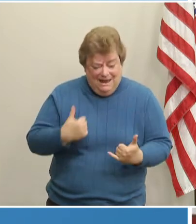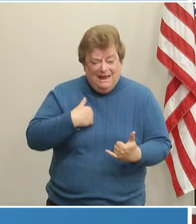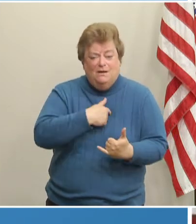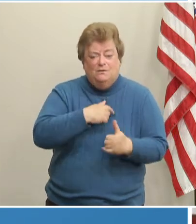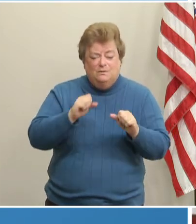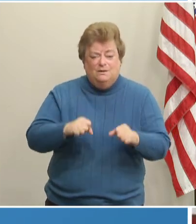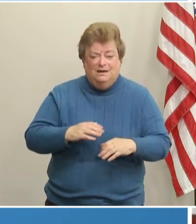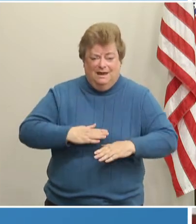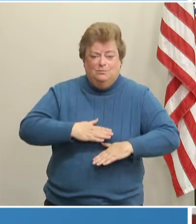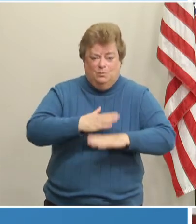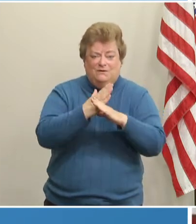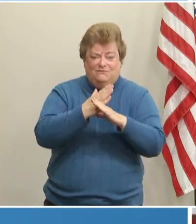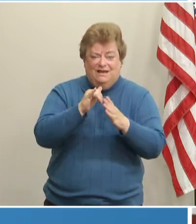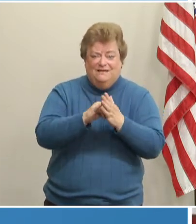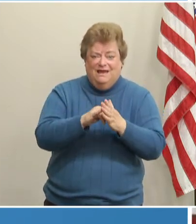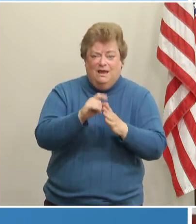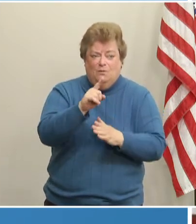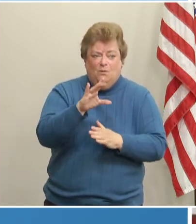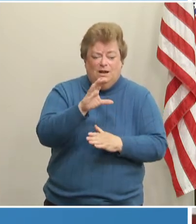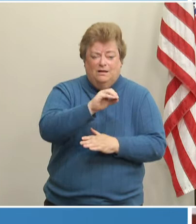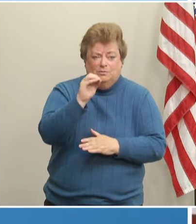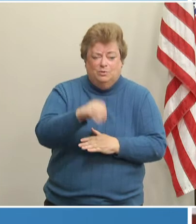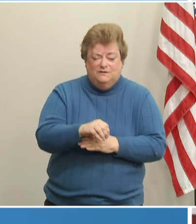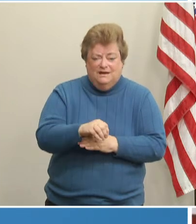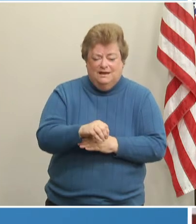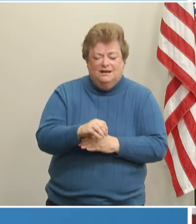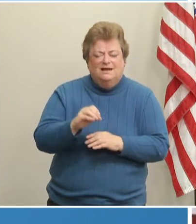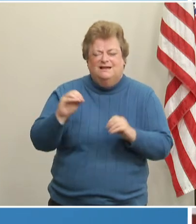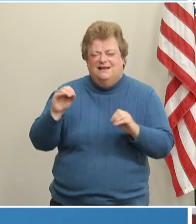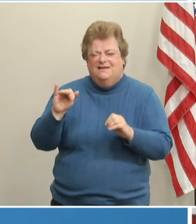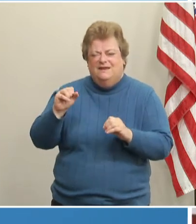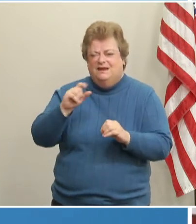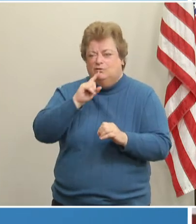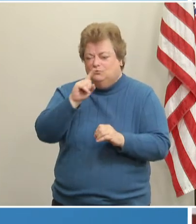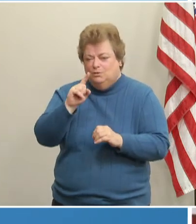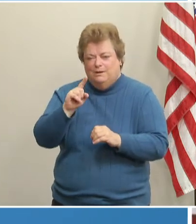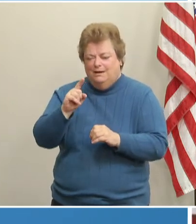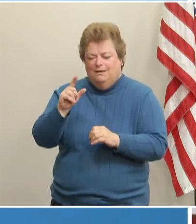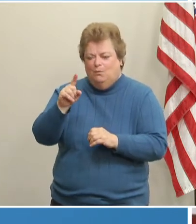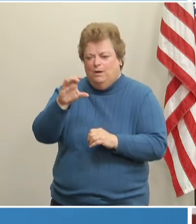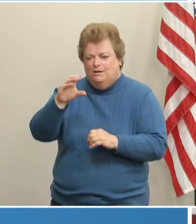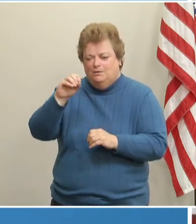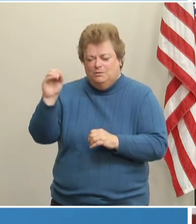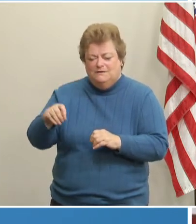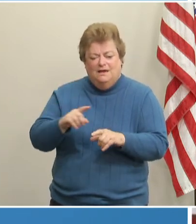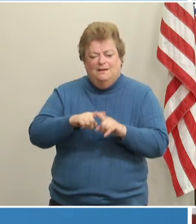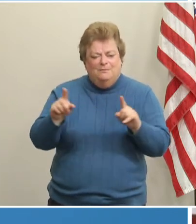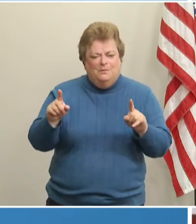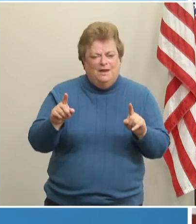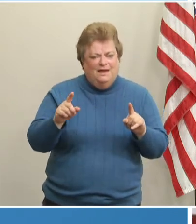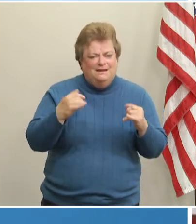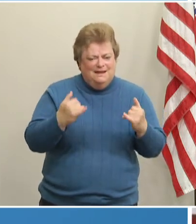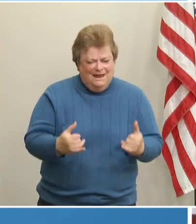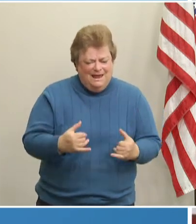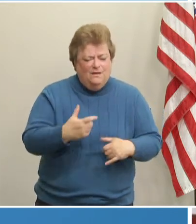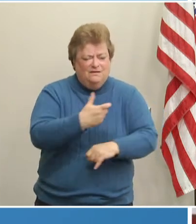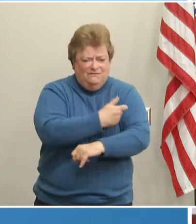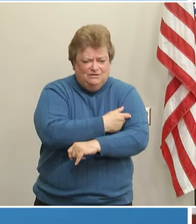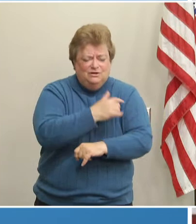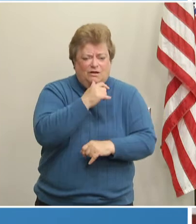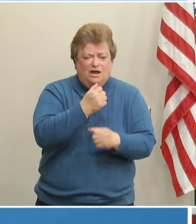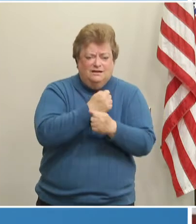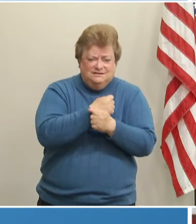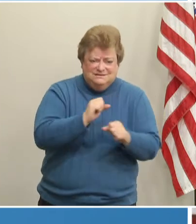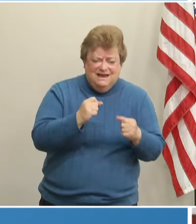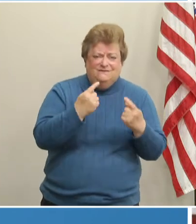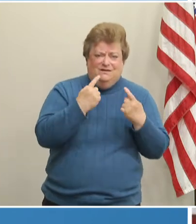almost 100%. I mean, nothing's 100%, but the vaccinations have been shown to be very safe and effective. And